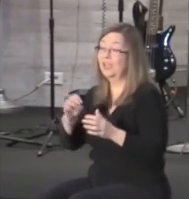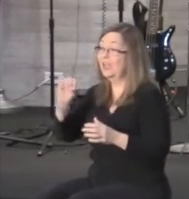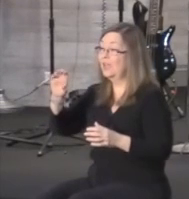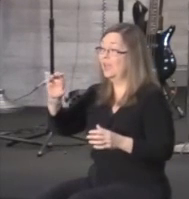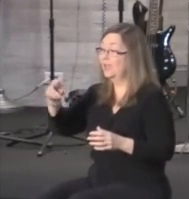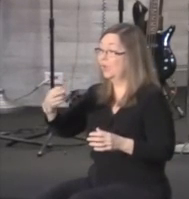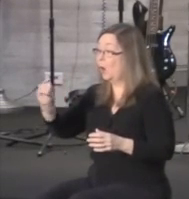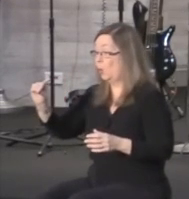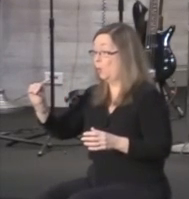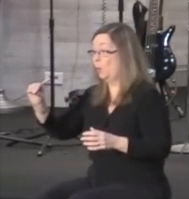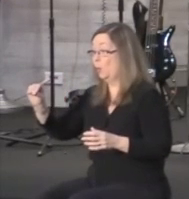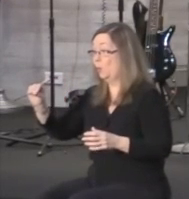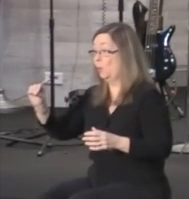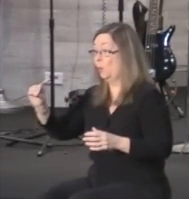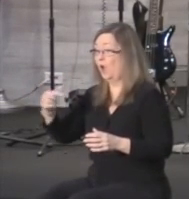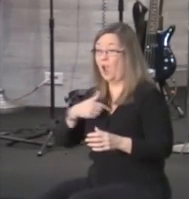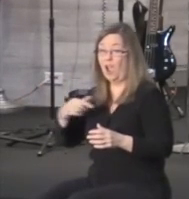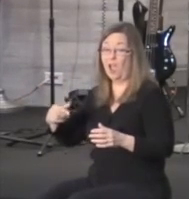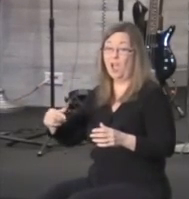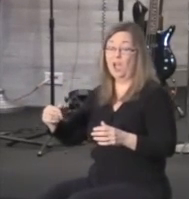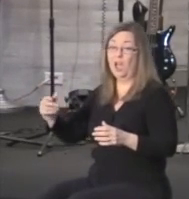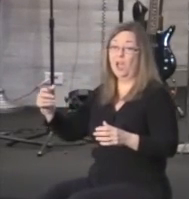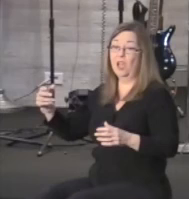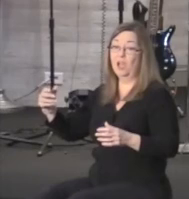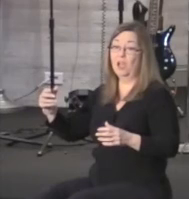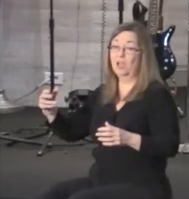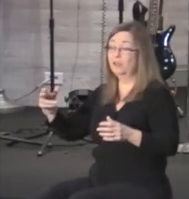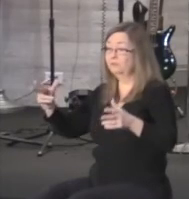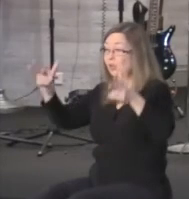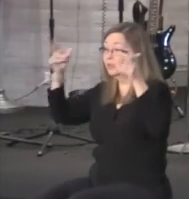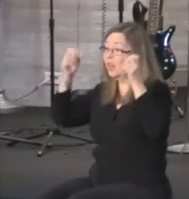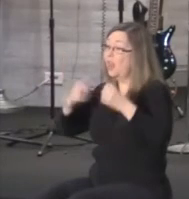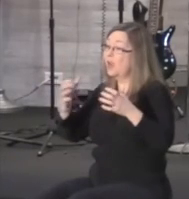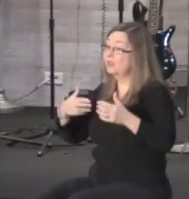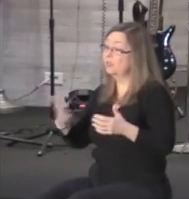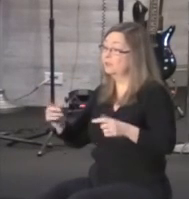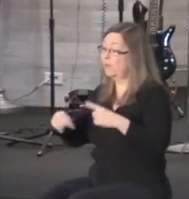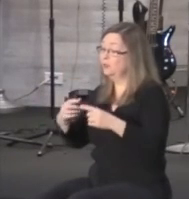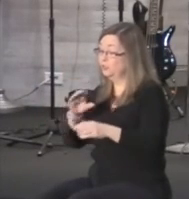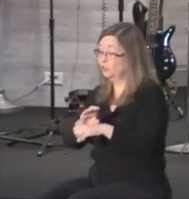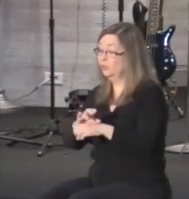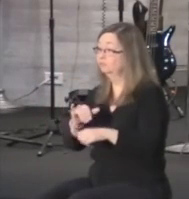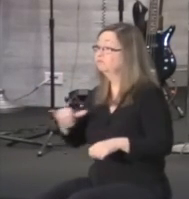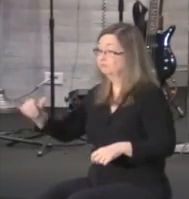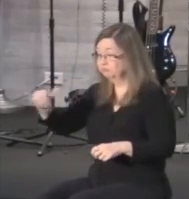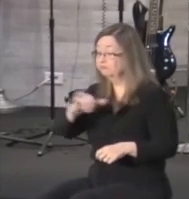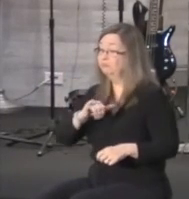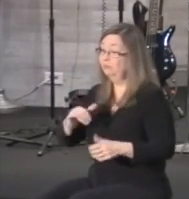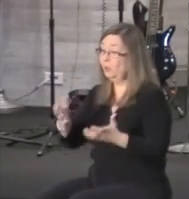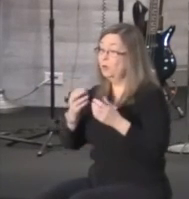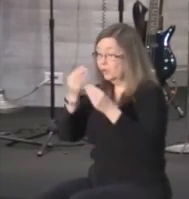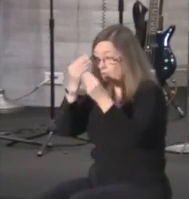echo. Now, I've heard a lot of things about the church, and I'm sure you have too. I want to give you a couple